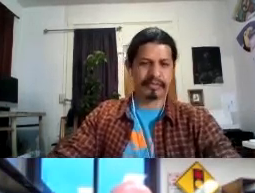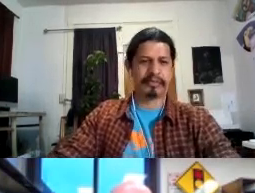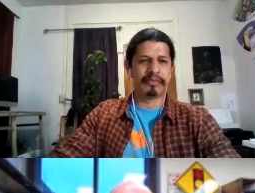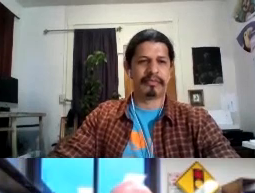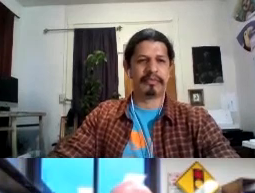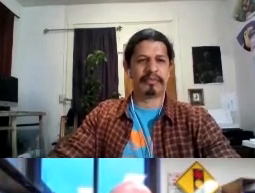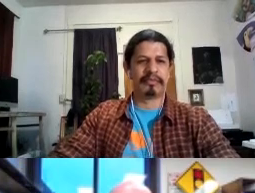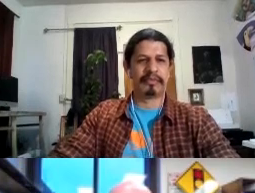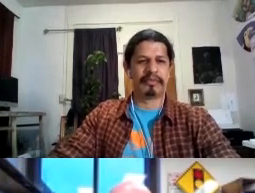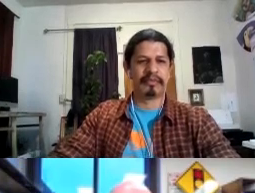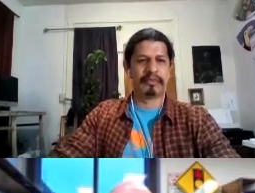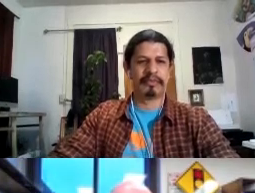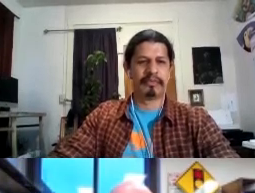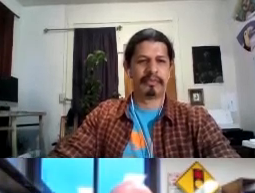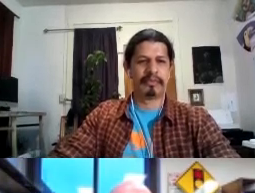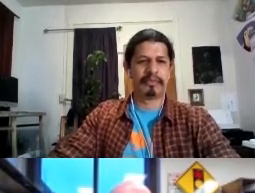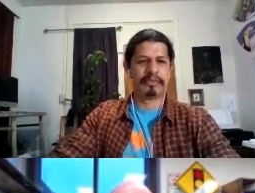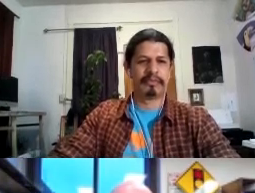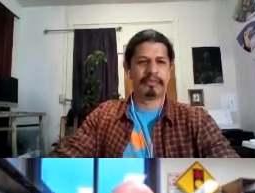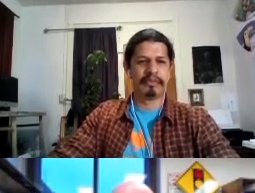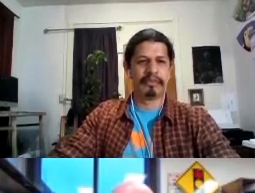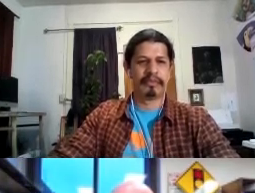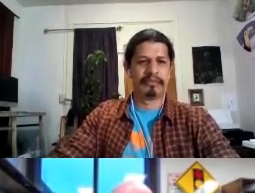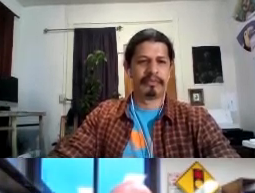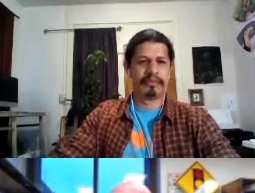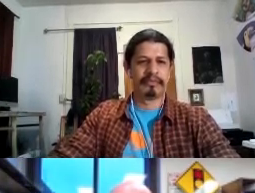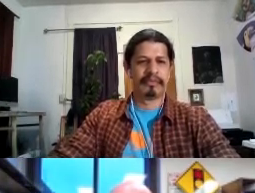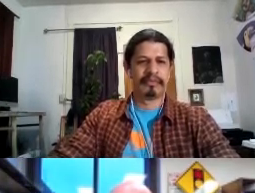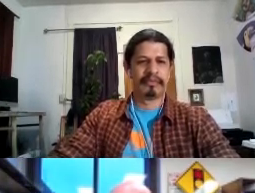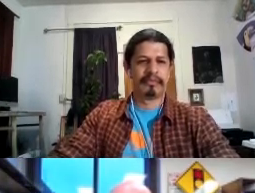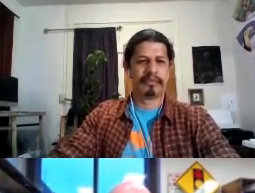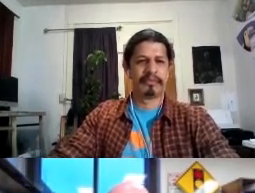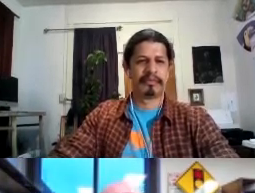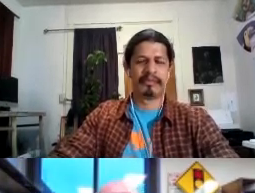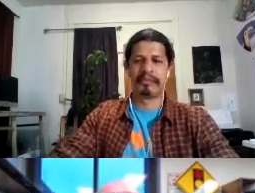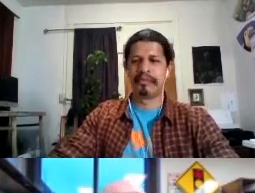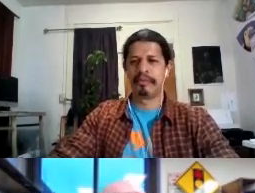really, unfortunately, DOMI does not have much we can do in those situations.